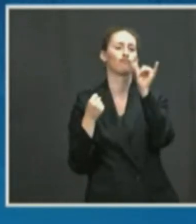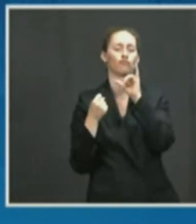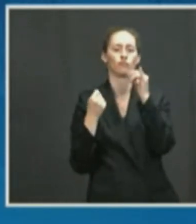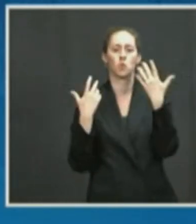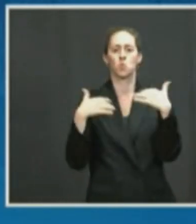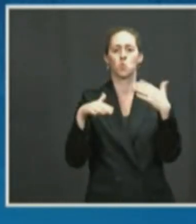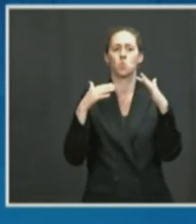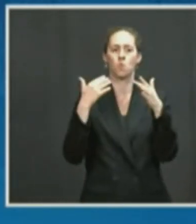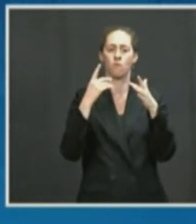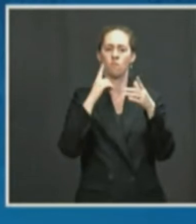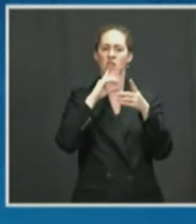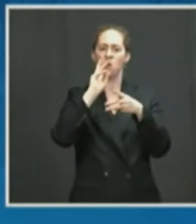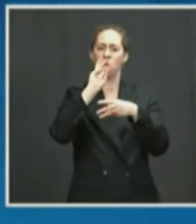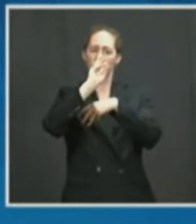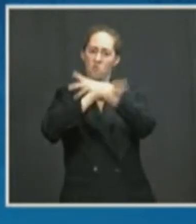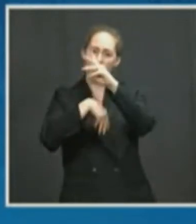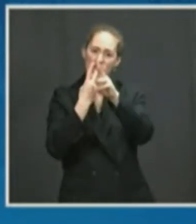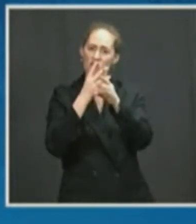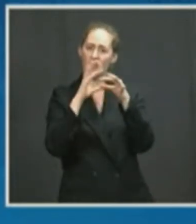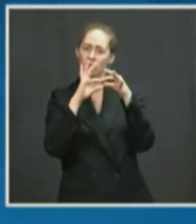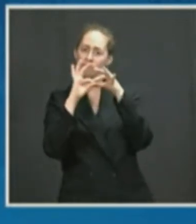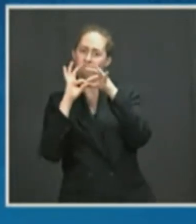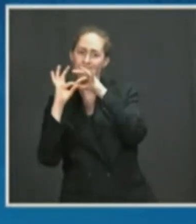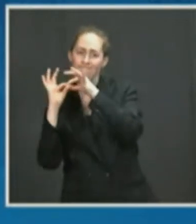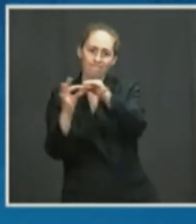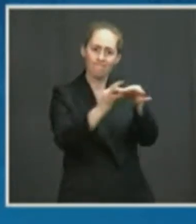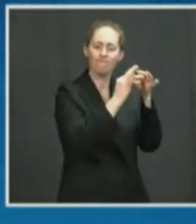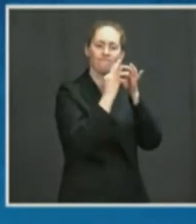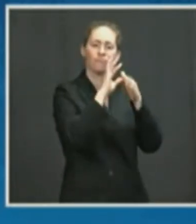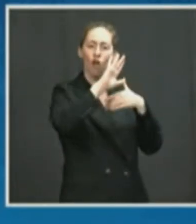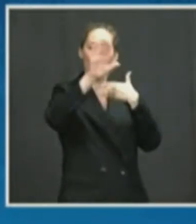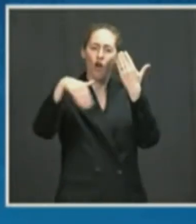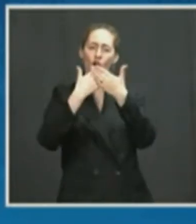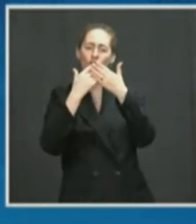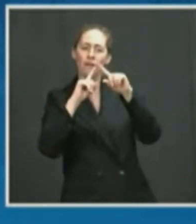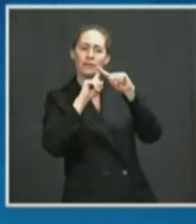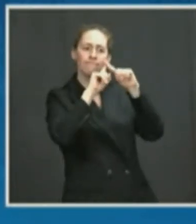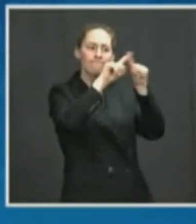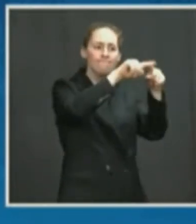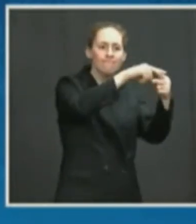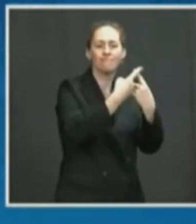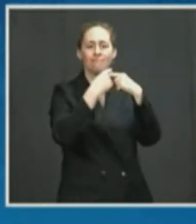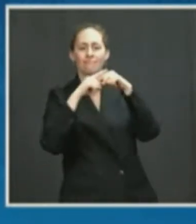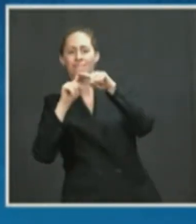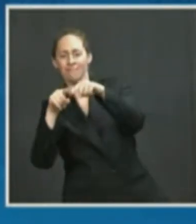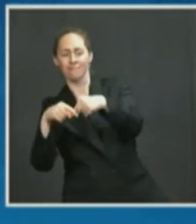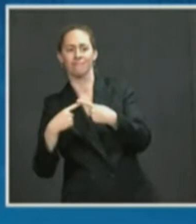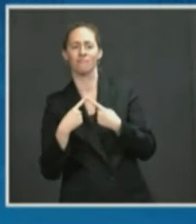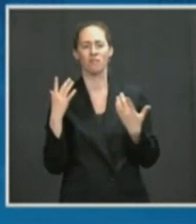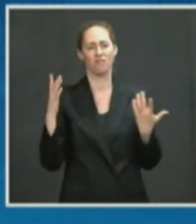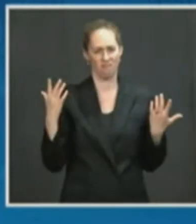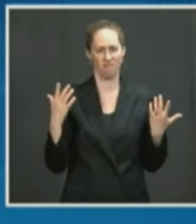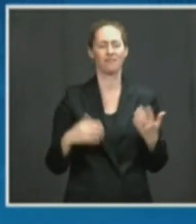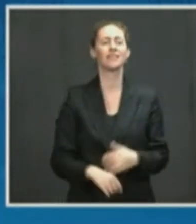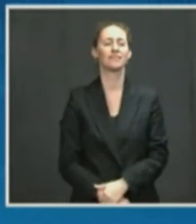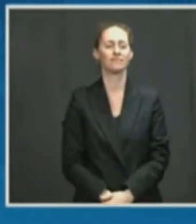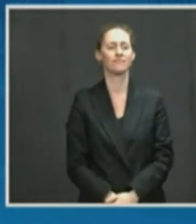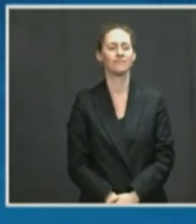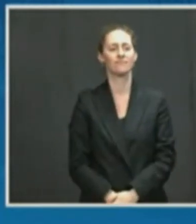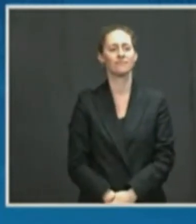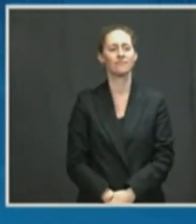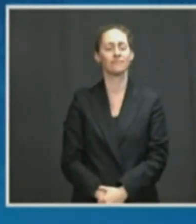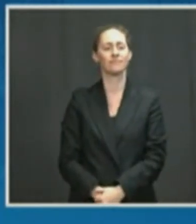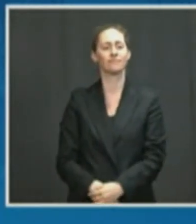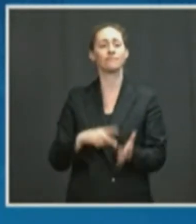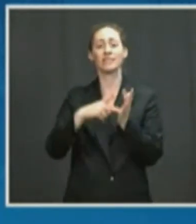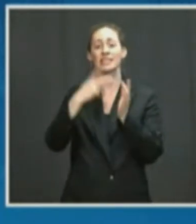interconnected and interdependent, and therefore what happens abroad is of priority to the United States